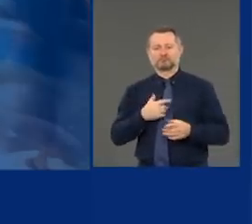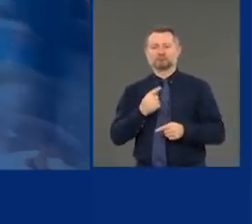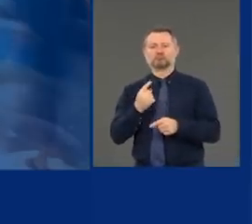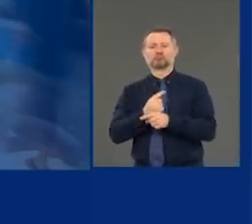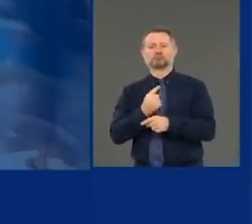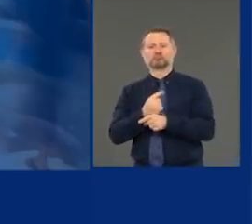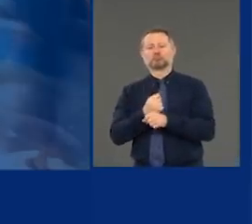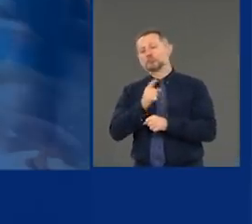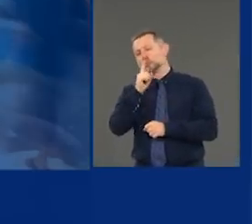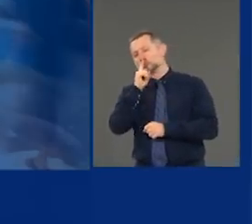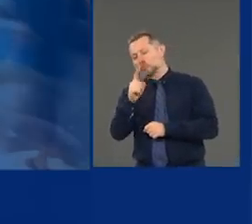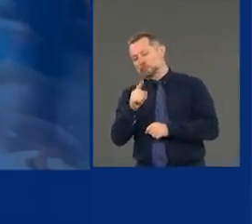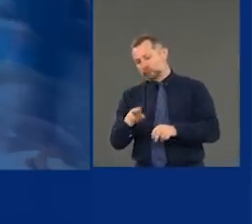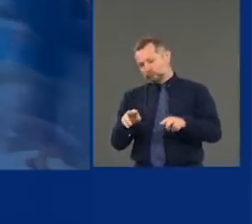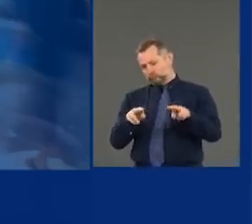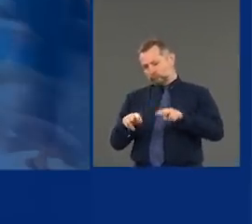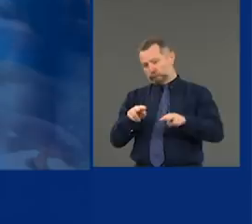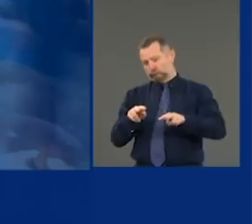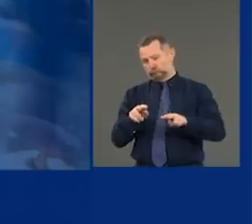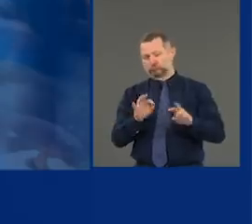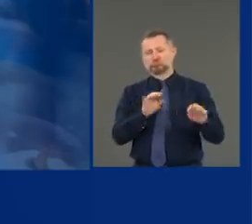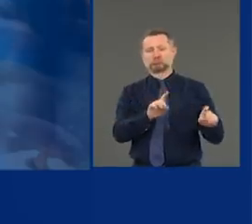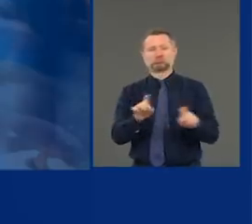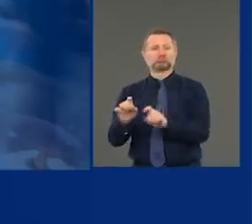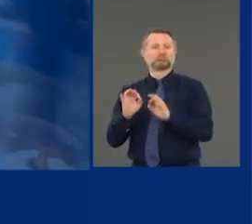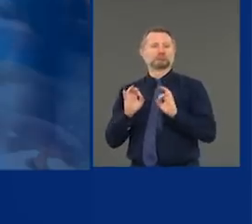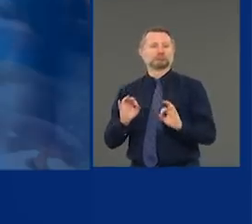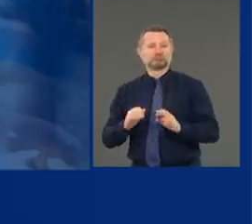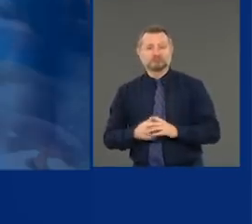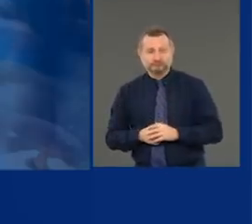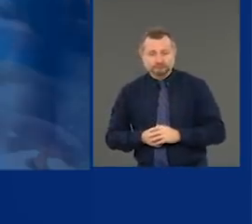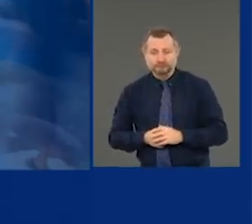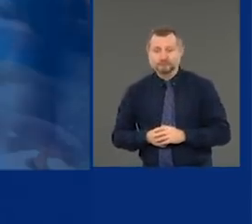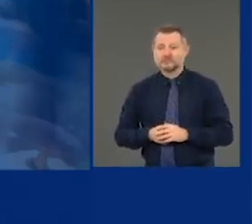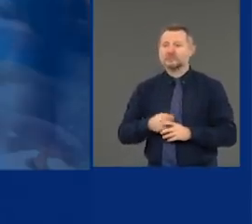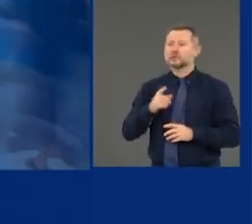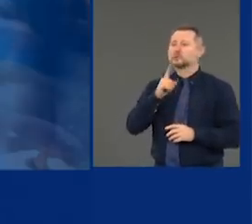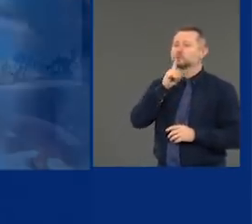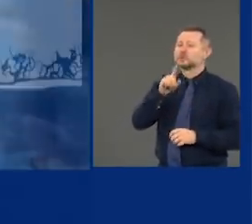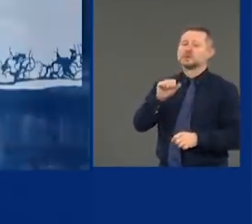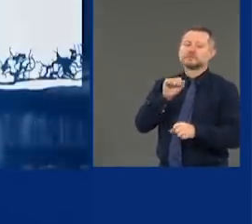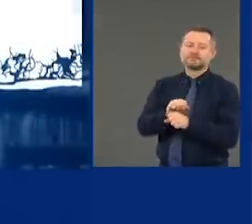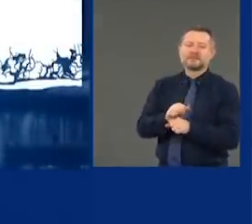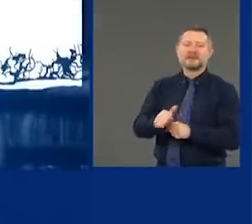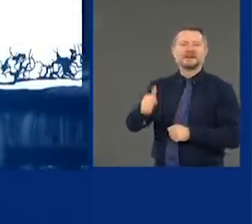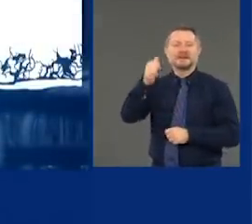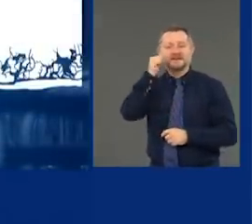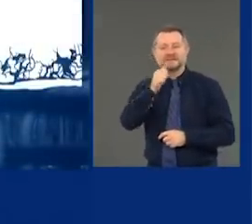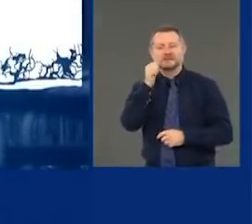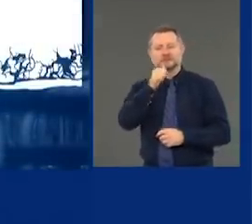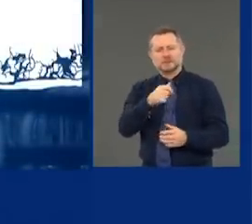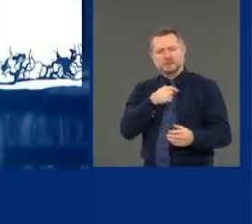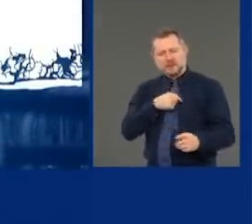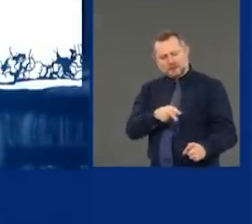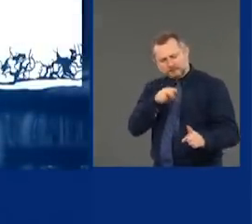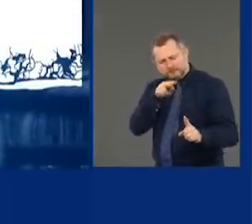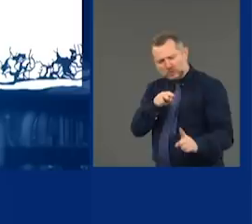a healthy sample. And then watch it literally every day and calibrate what you're doing.